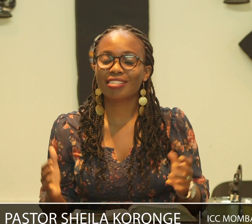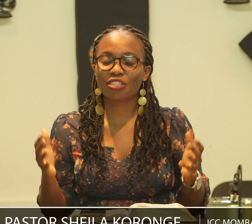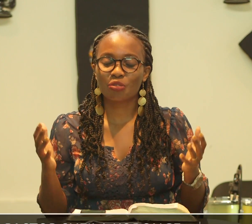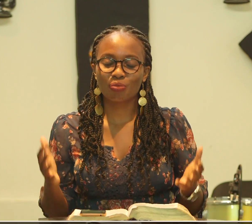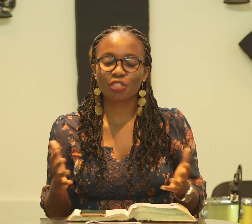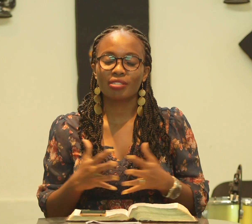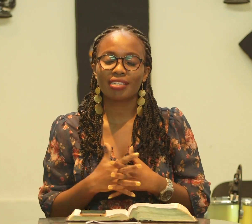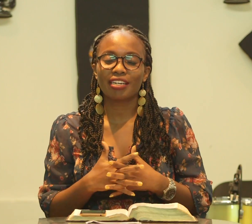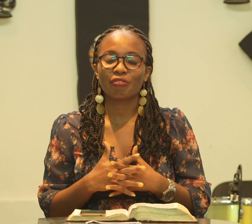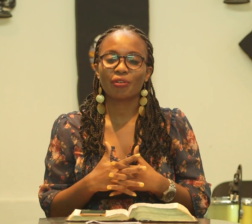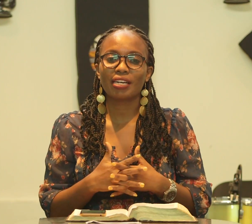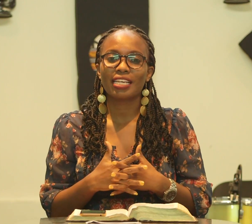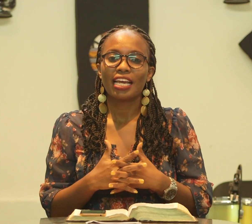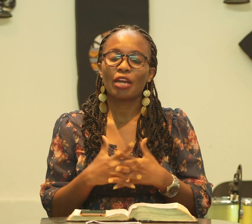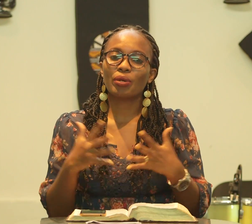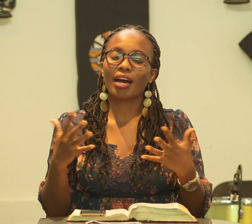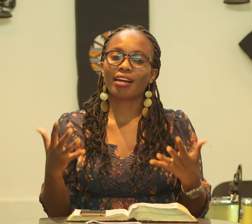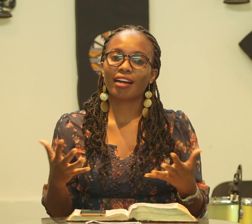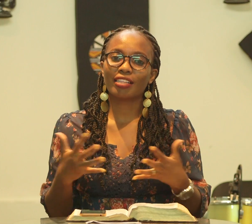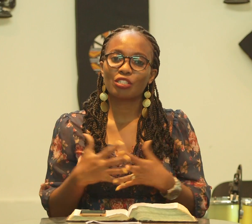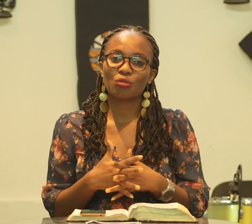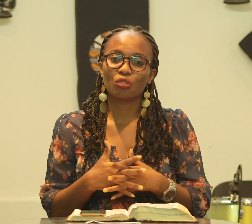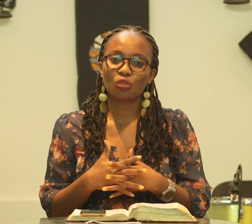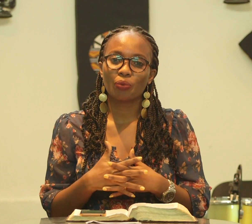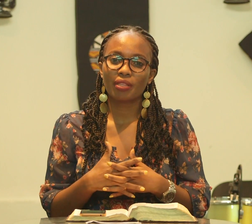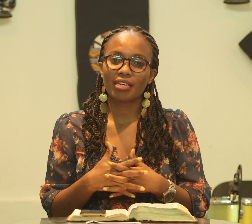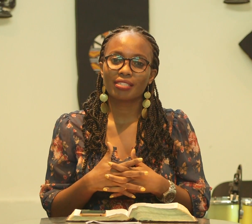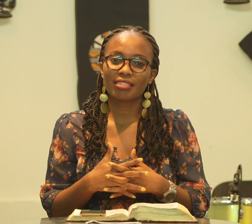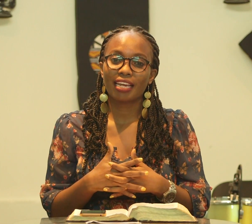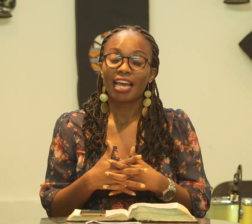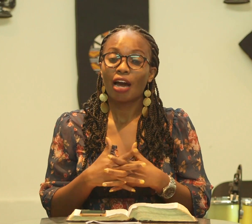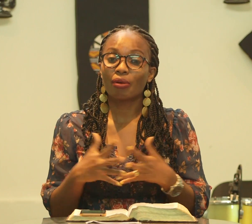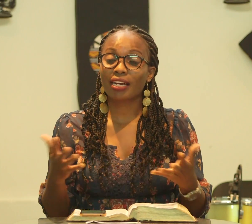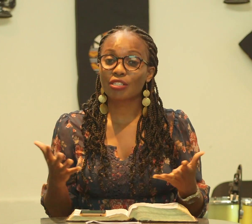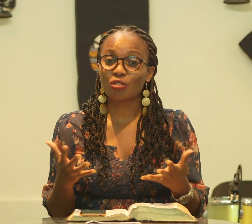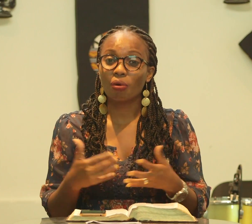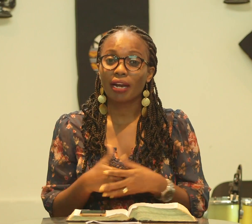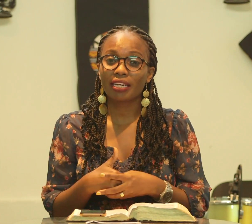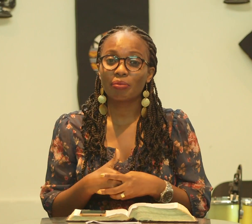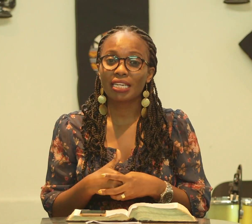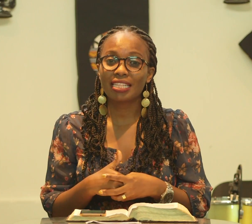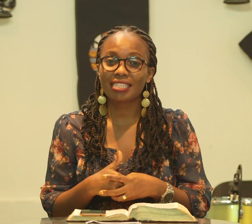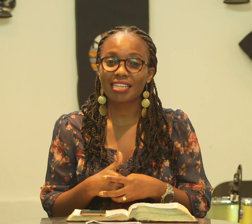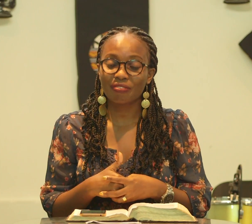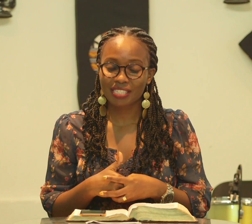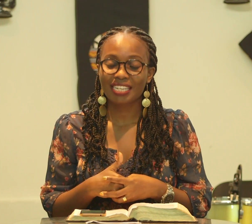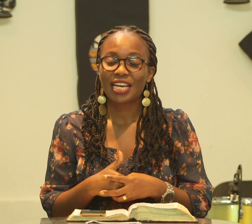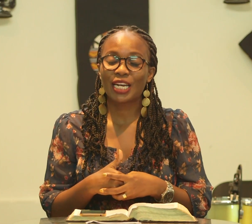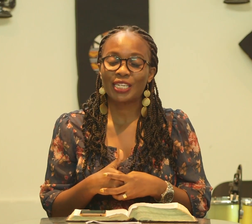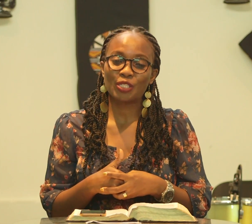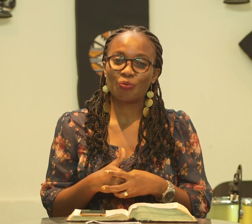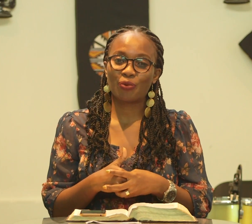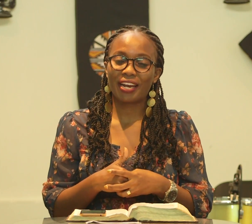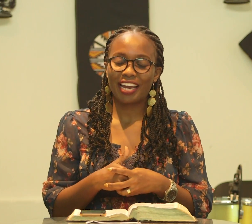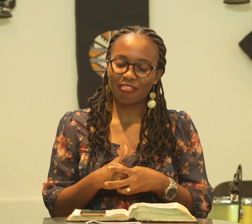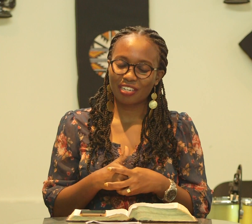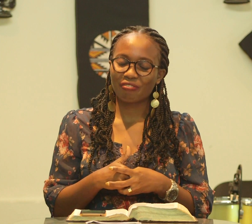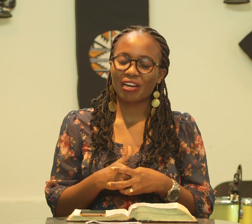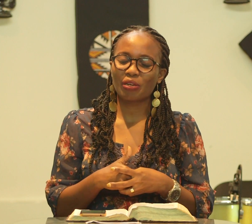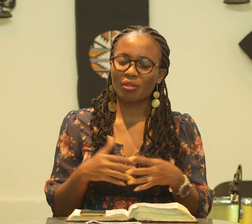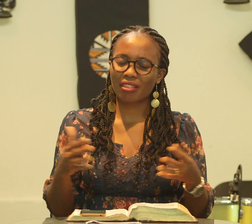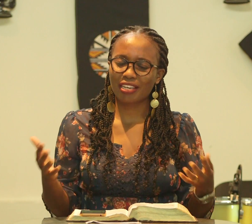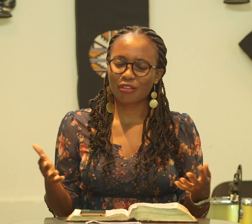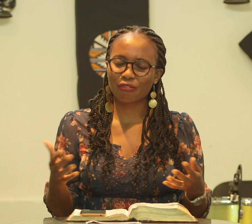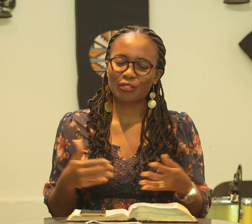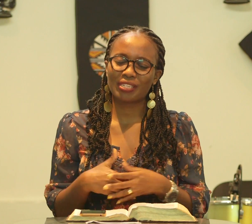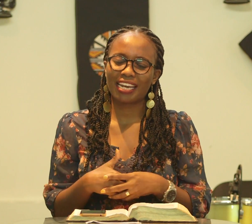August. It's such a special Sunday for us, and we are glad that you could join with us today. I would like us to go ahead and begin the service. Let us pray. Heavenly